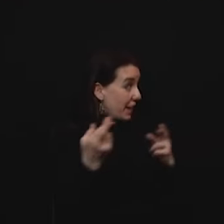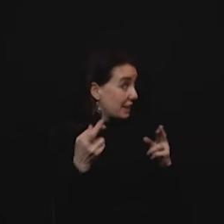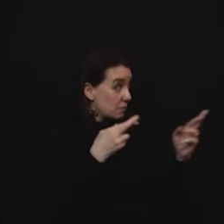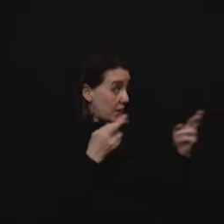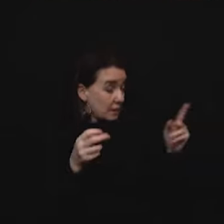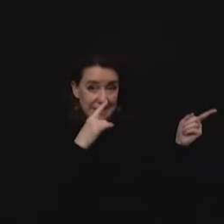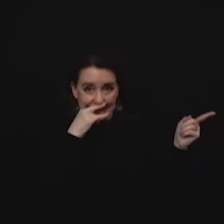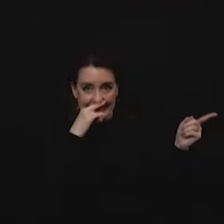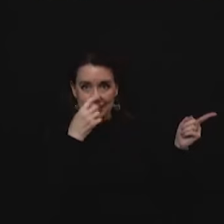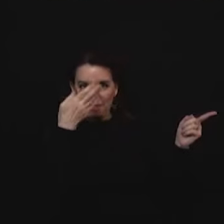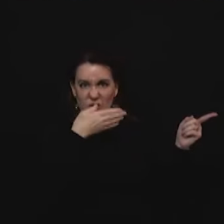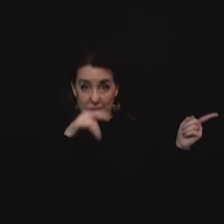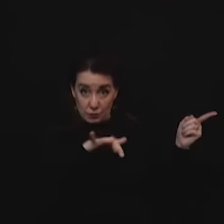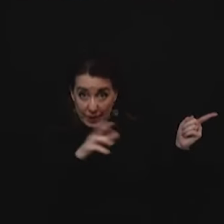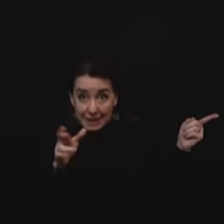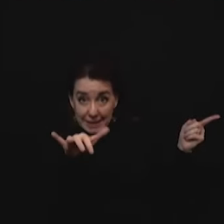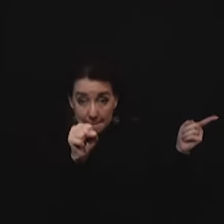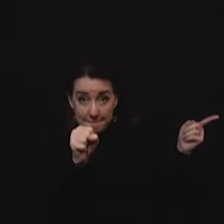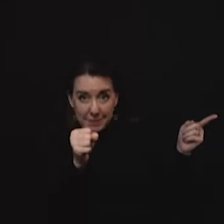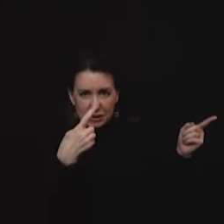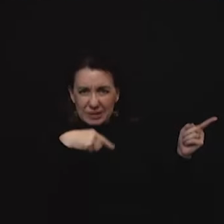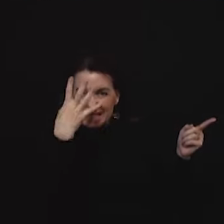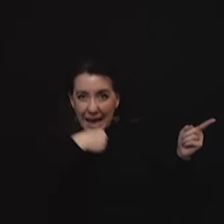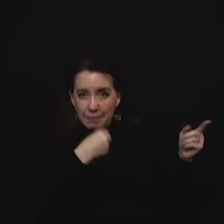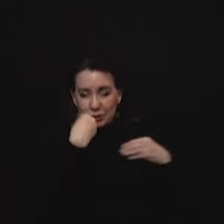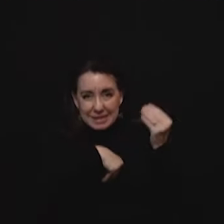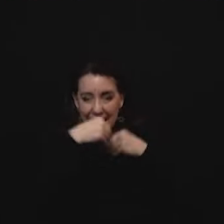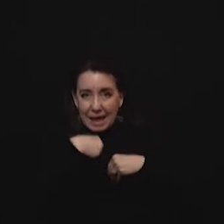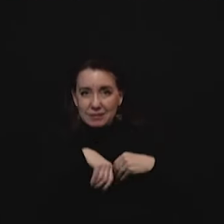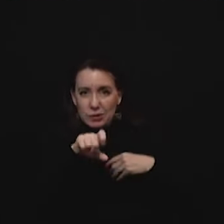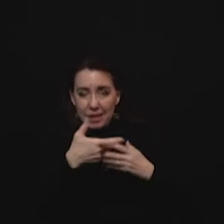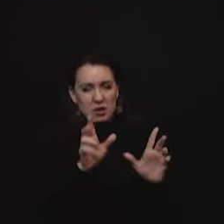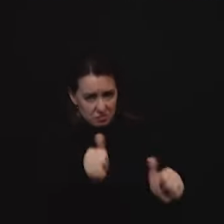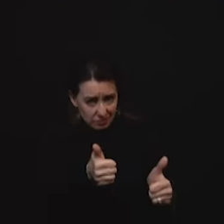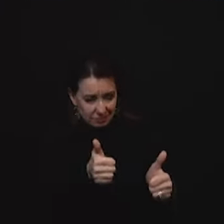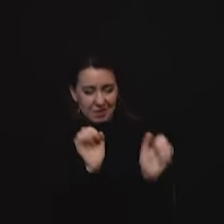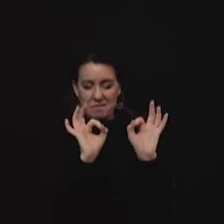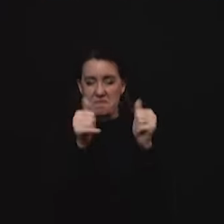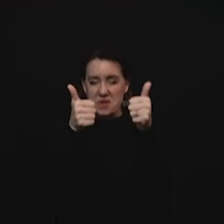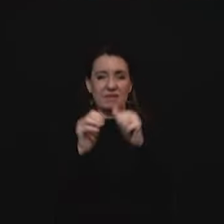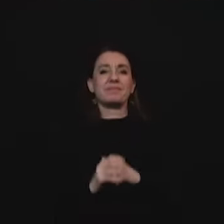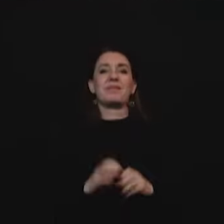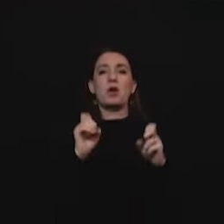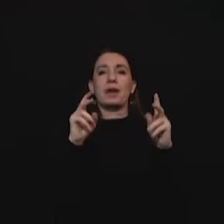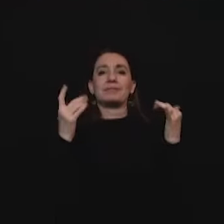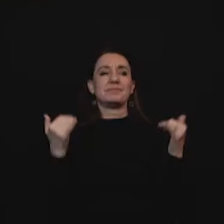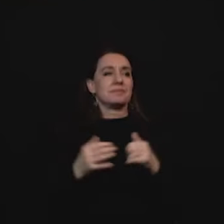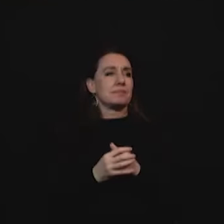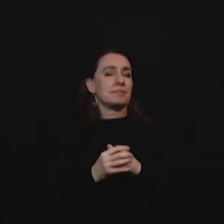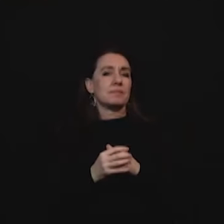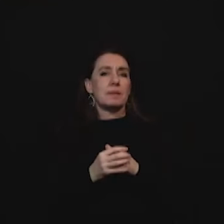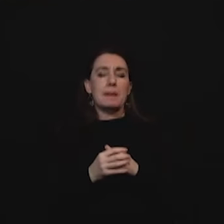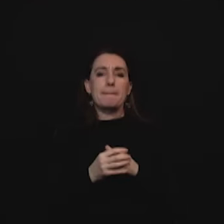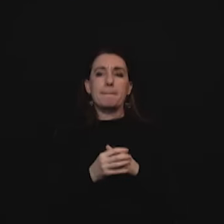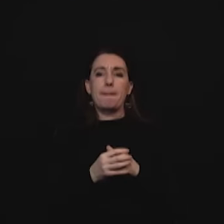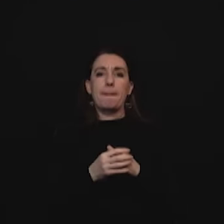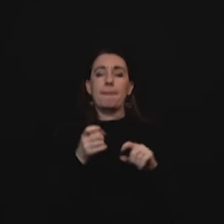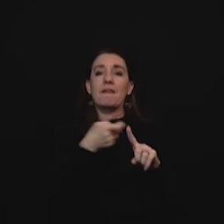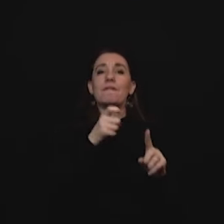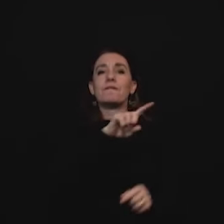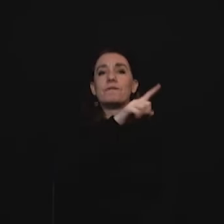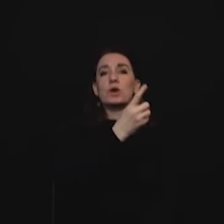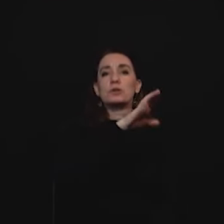ready? Are you sure? You need a nap? You need a snack? What do you need? You good? Okay. All right. We're ready. We're ready. Okay. So based on 1